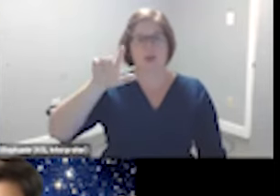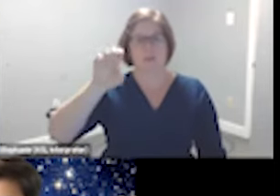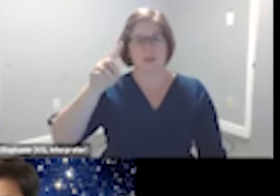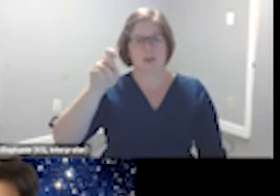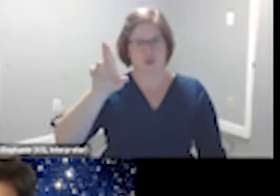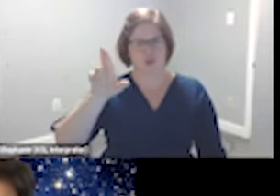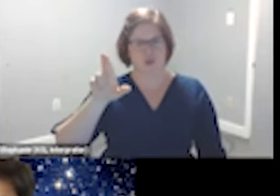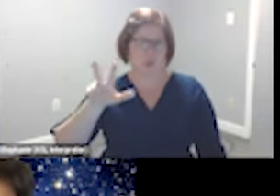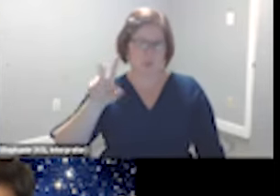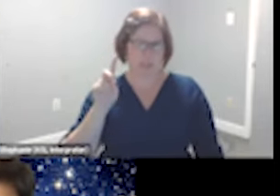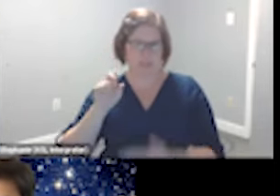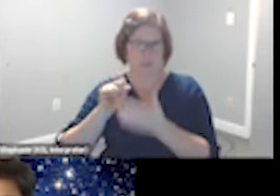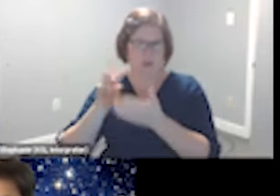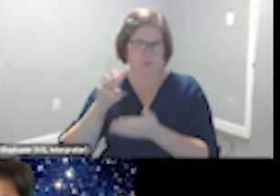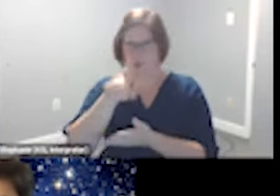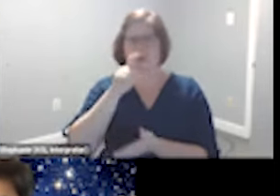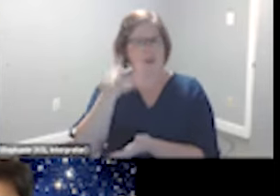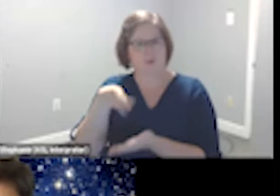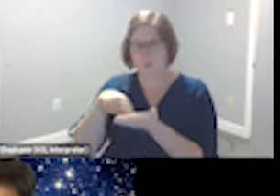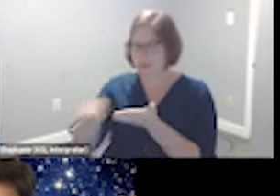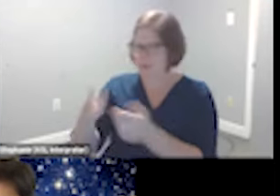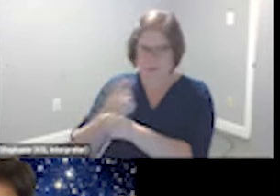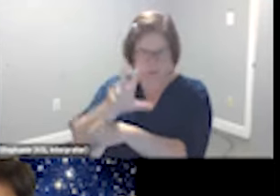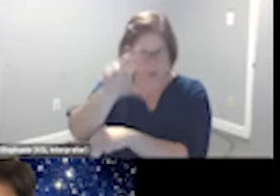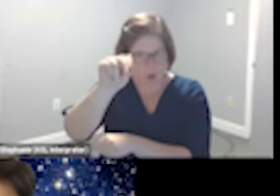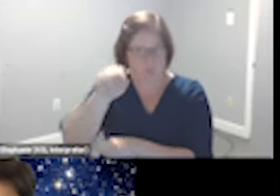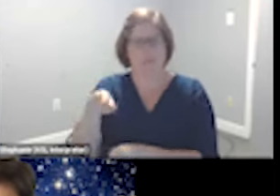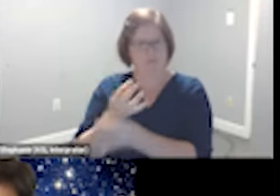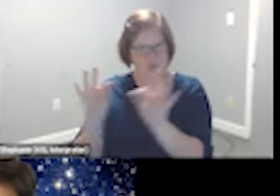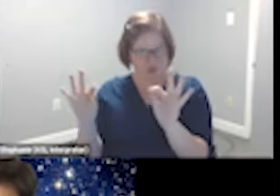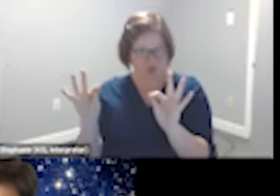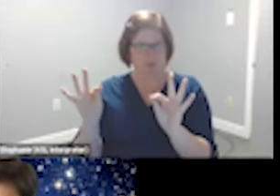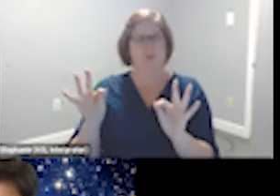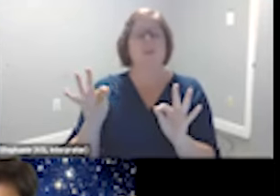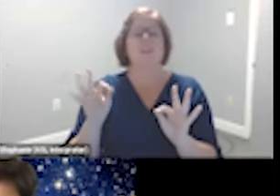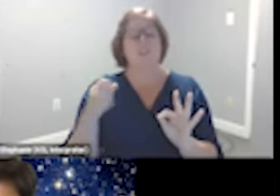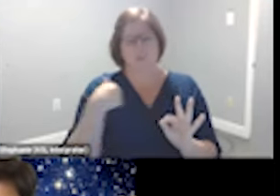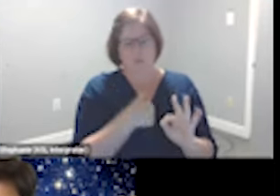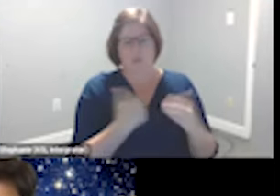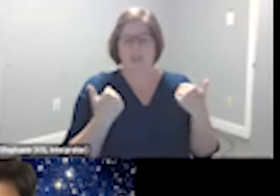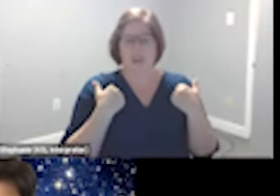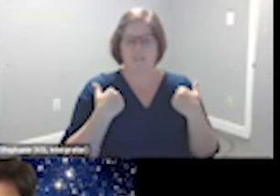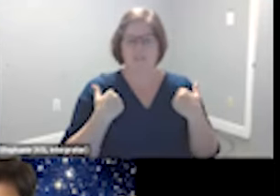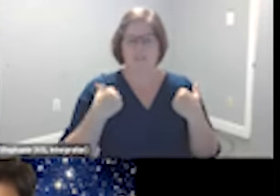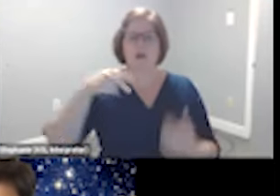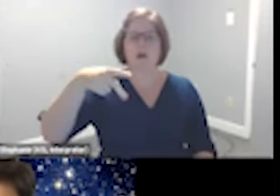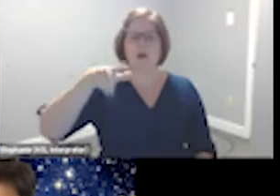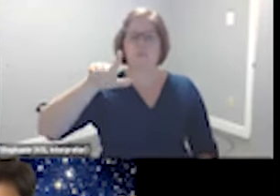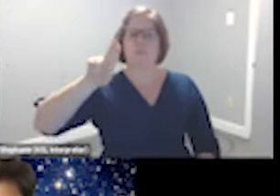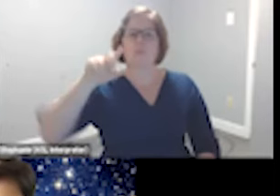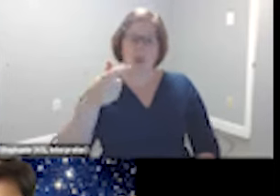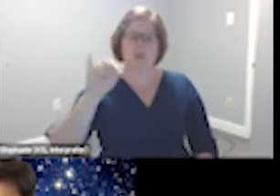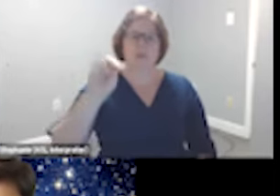You don't need to pay to use it. We've got all the instructions for installing the plugin that my colleague's written. All you then need to